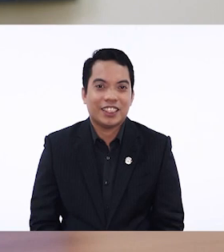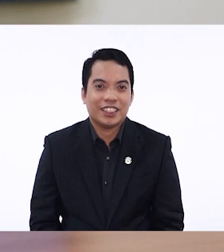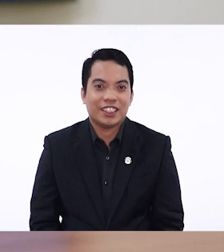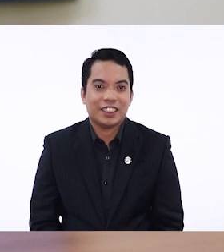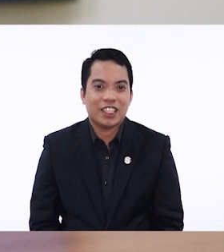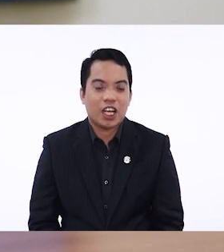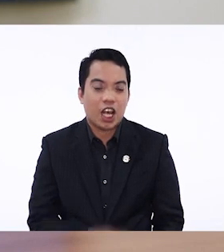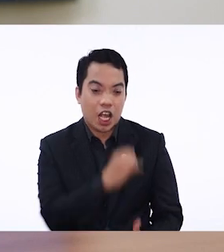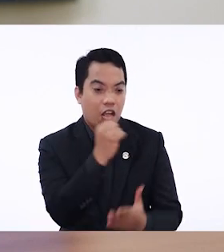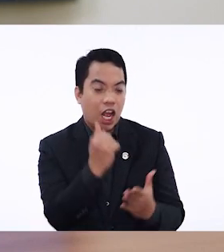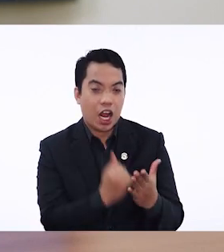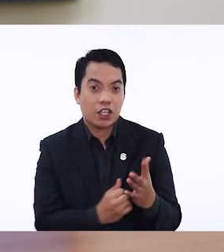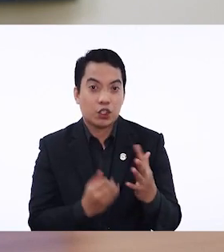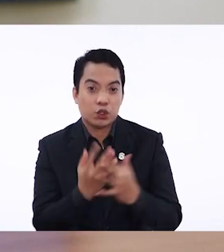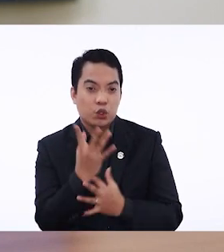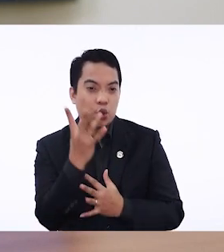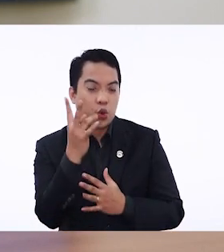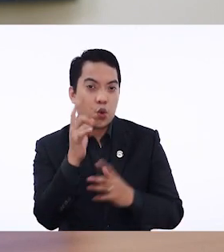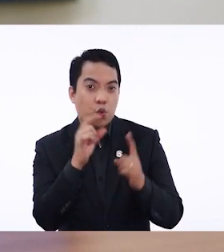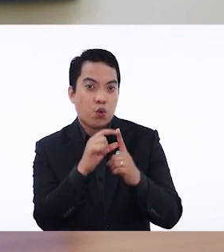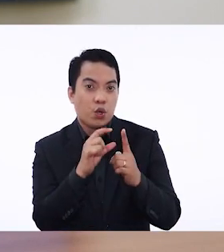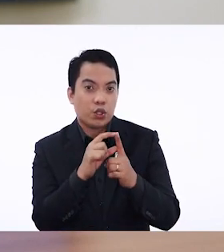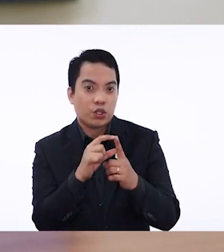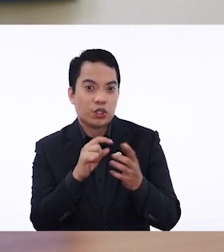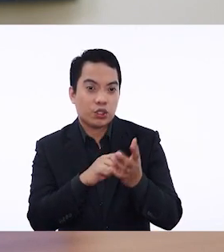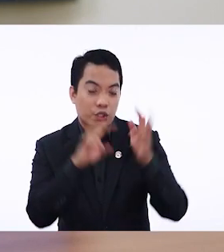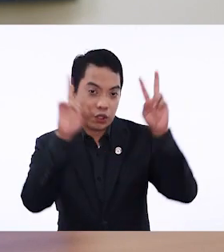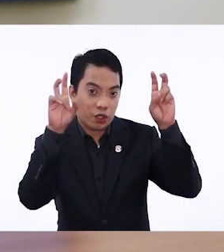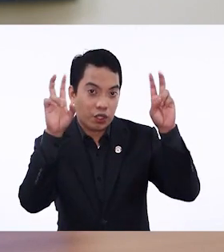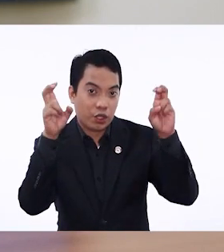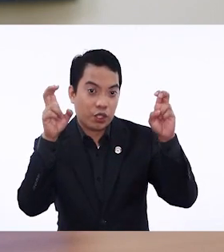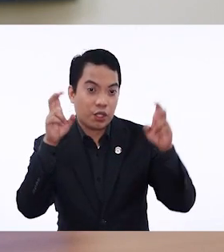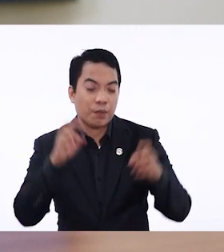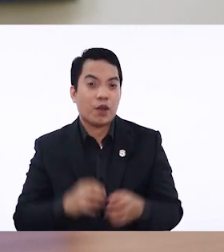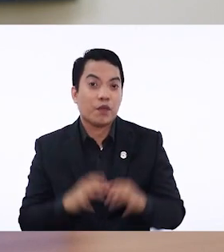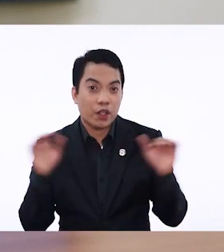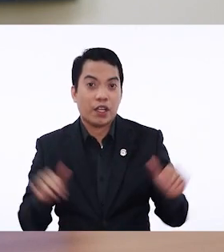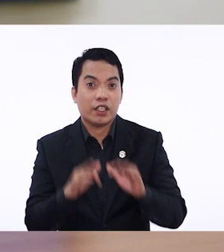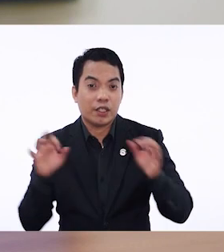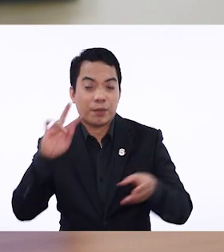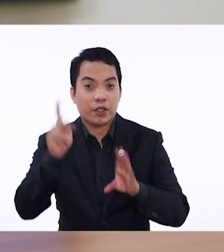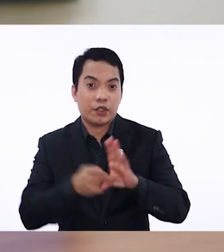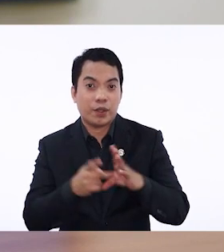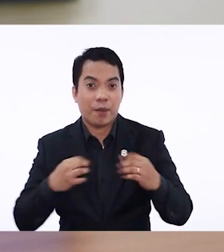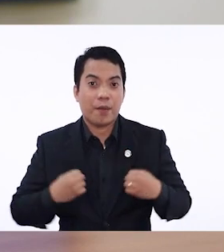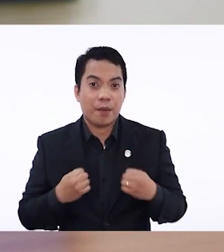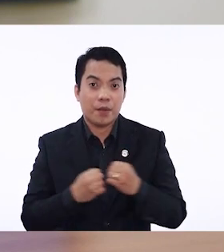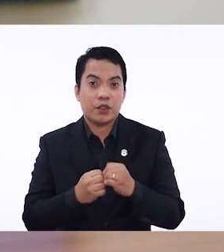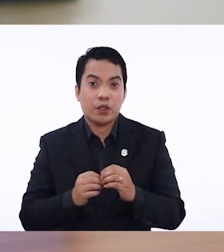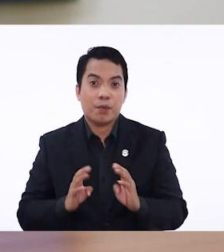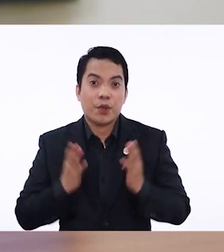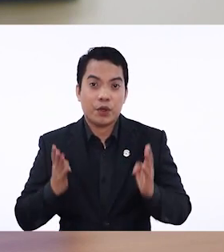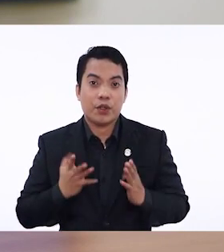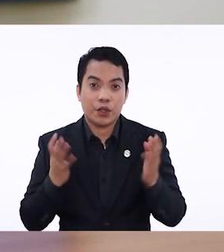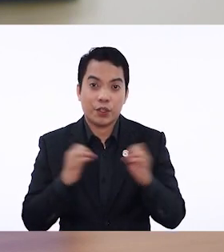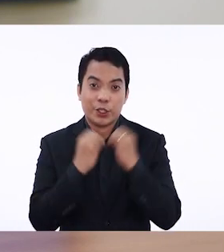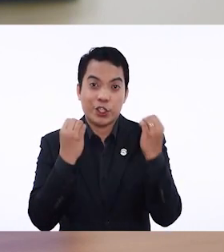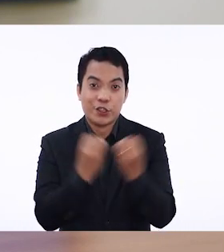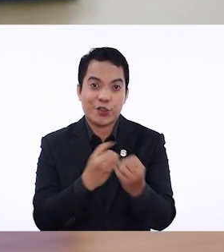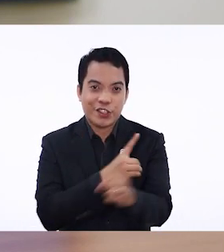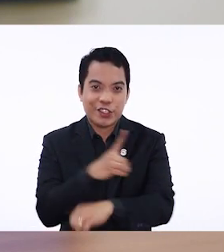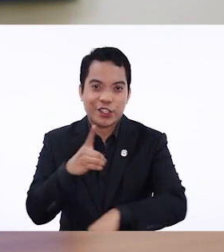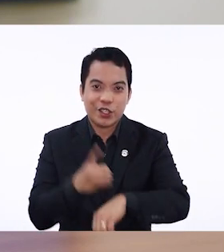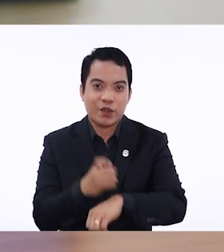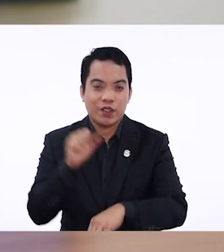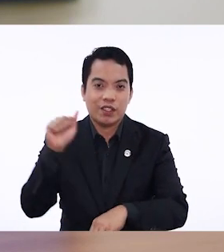Art, True Words. This is the theme of the activity participated in by members of the Minhi organization in